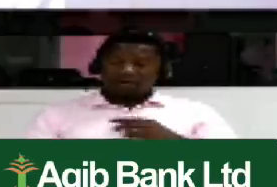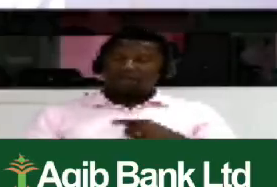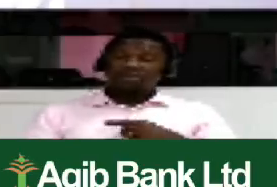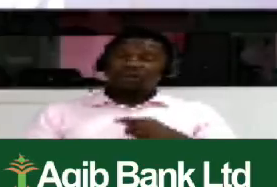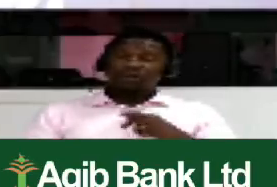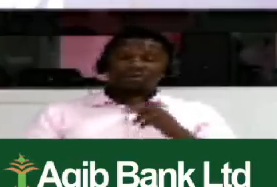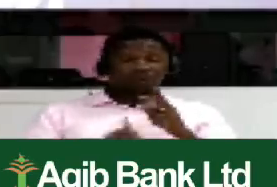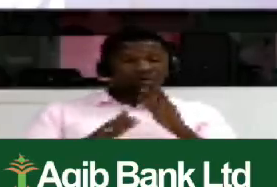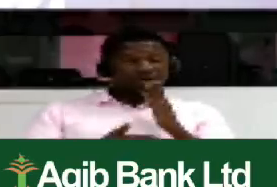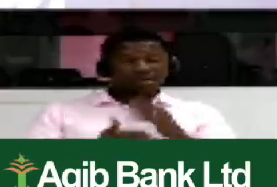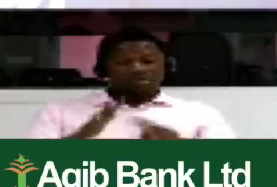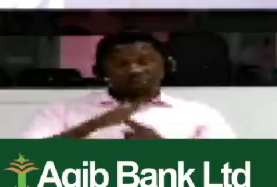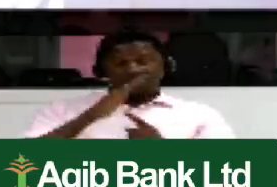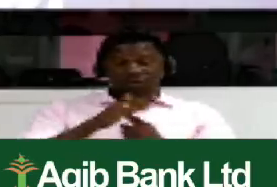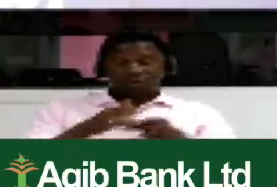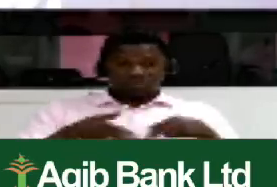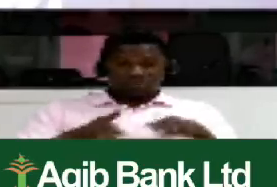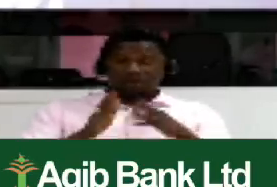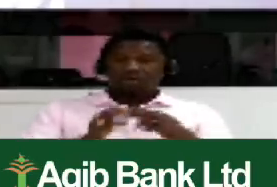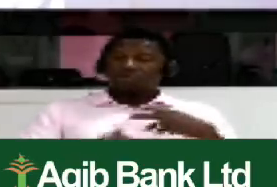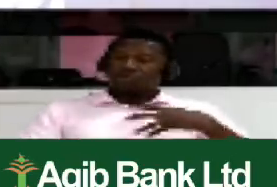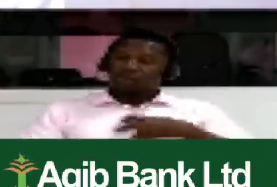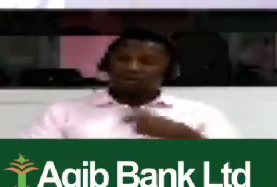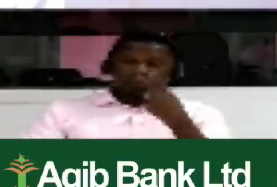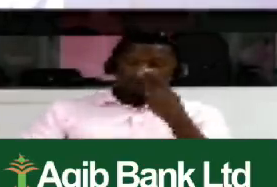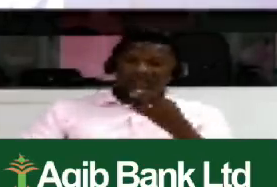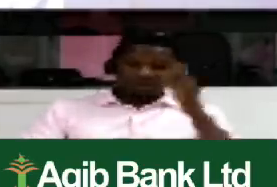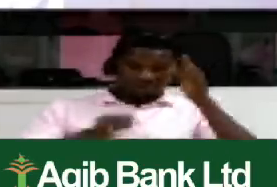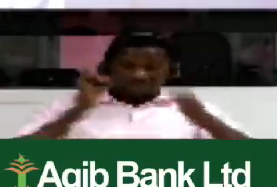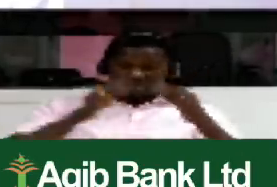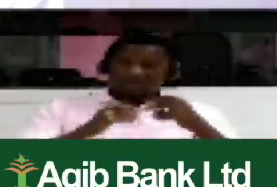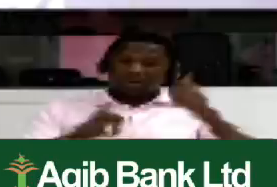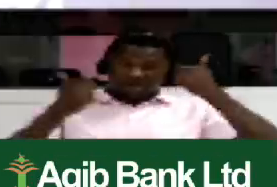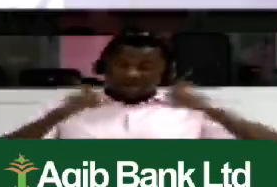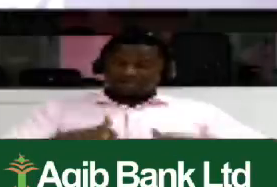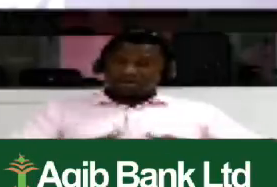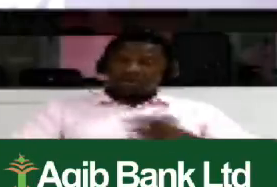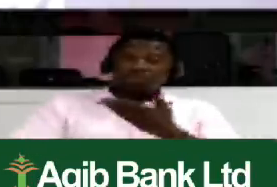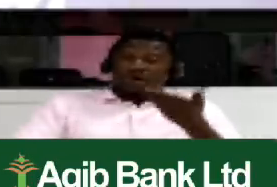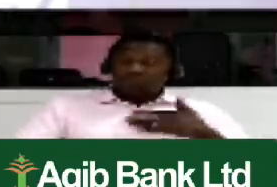cause, and we must see justice be done. That is why we are here.